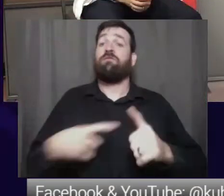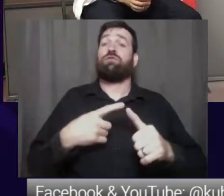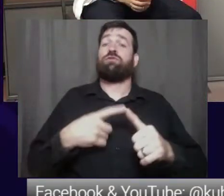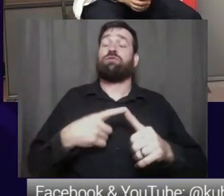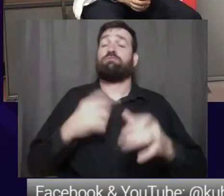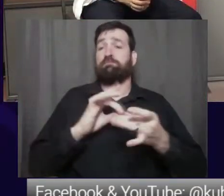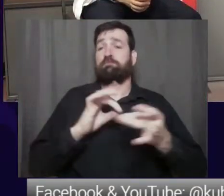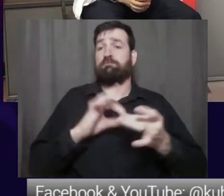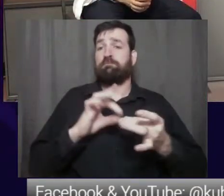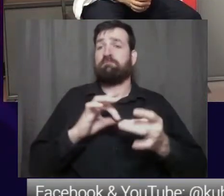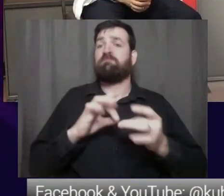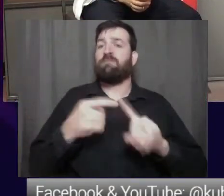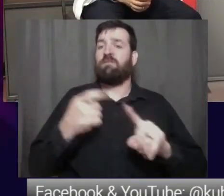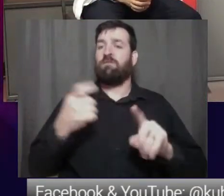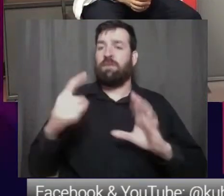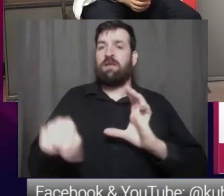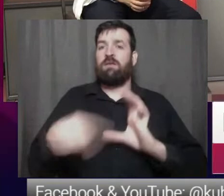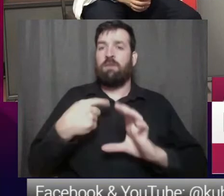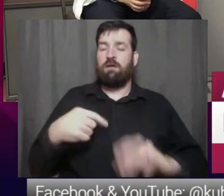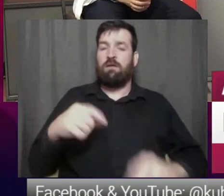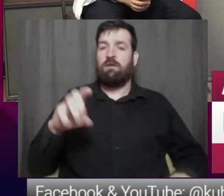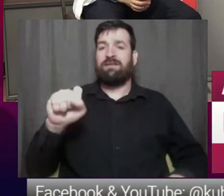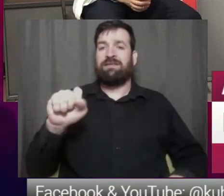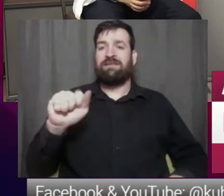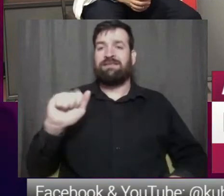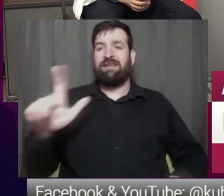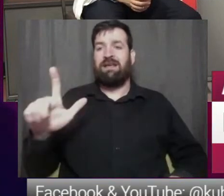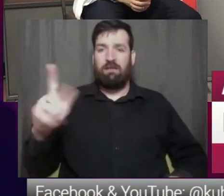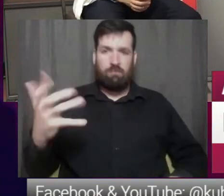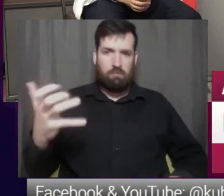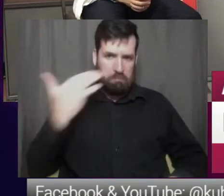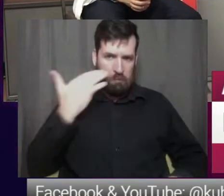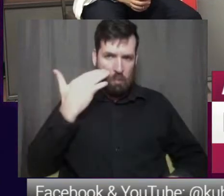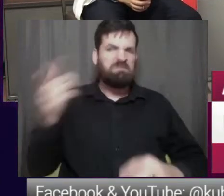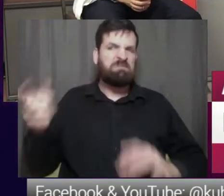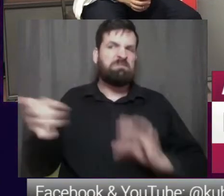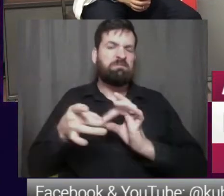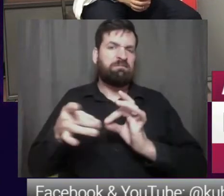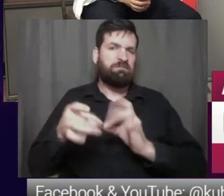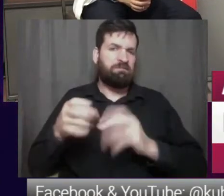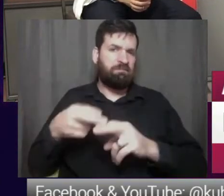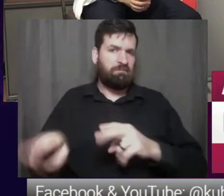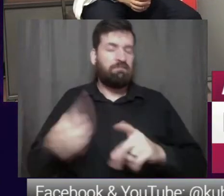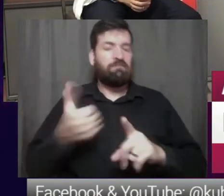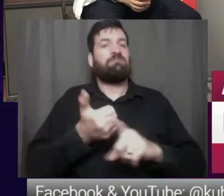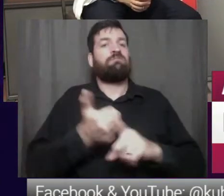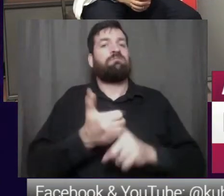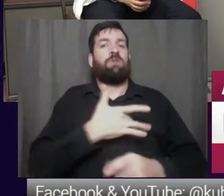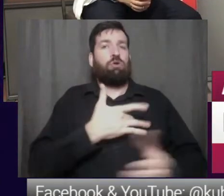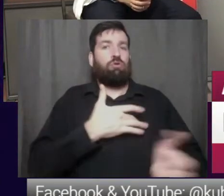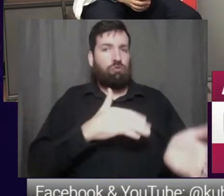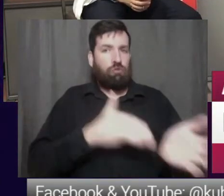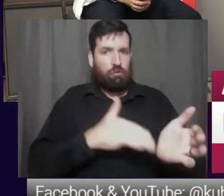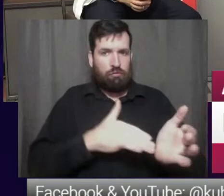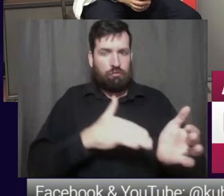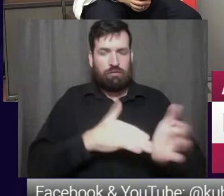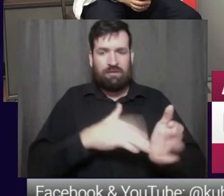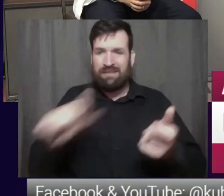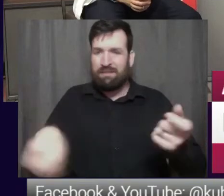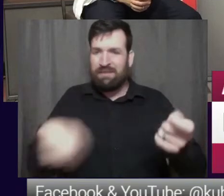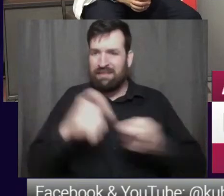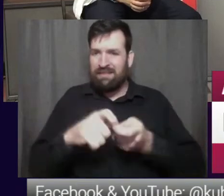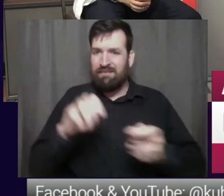via email. Sal would like to know, and you touched on this a little bit as a cardiologist, what specific tracking features do you recommend